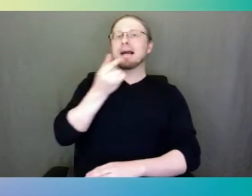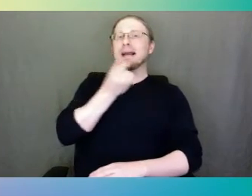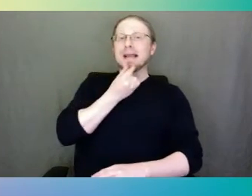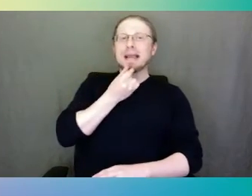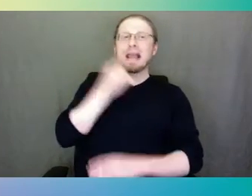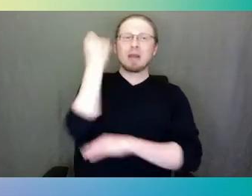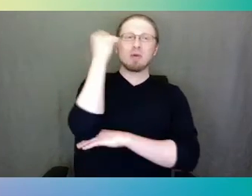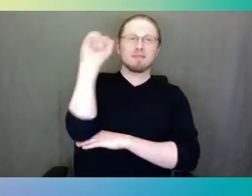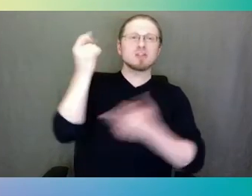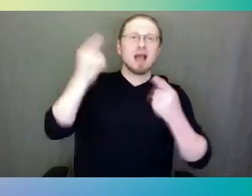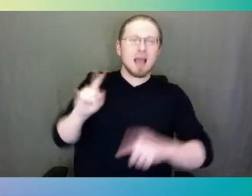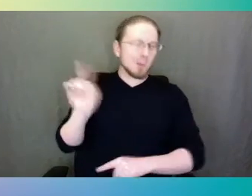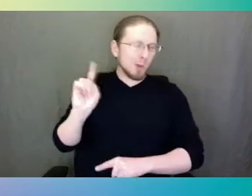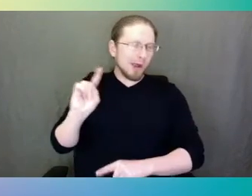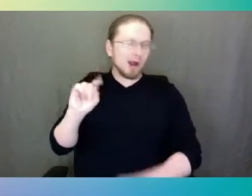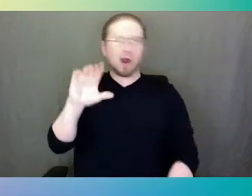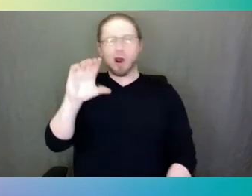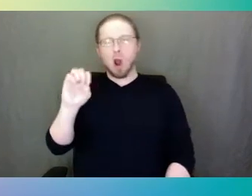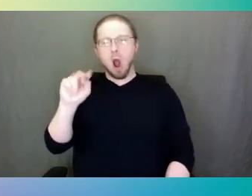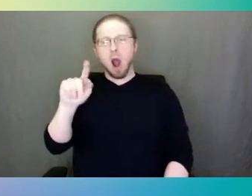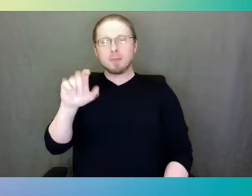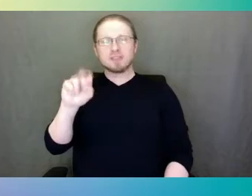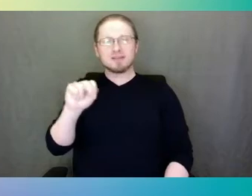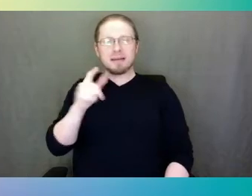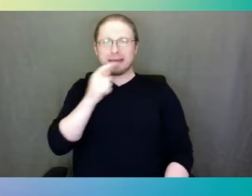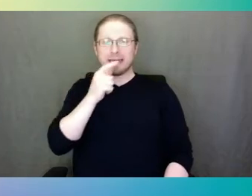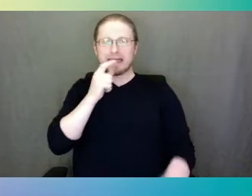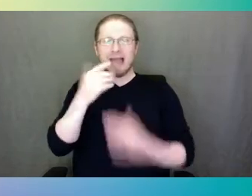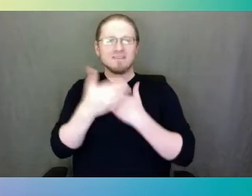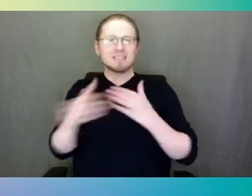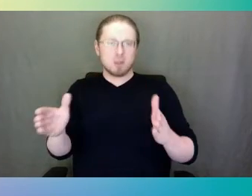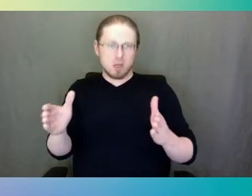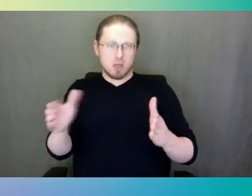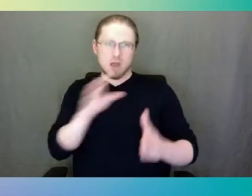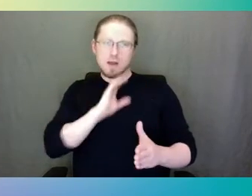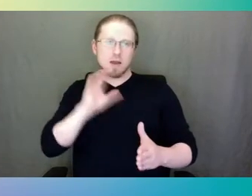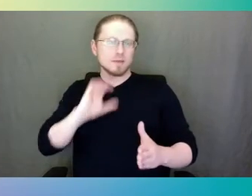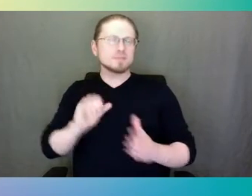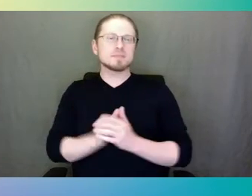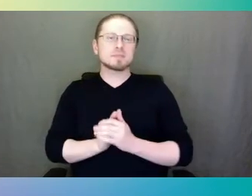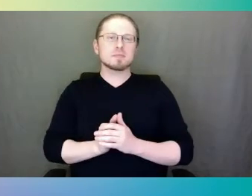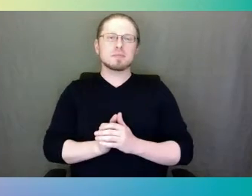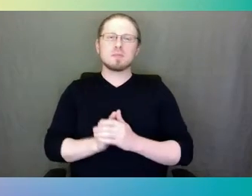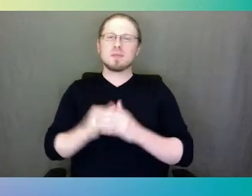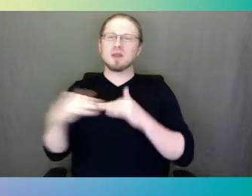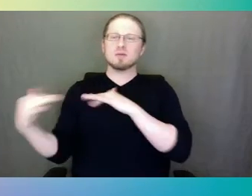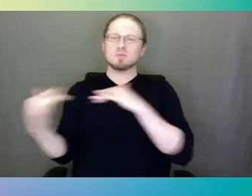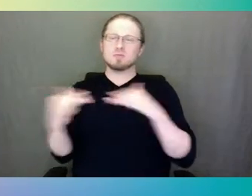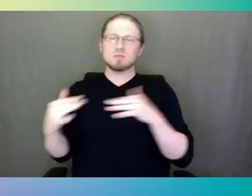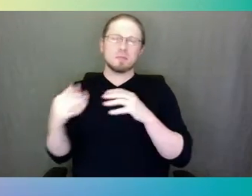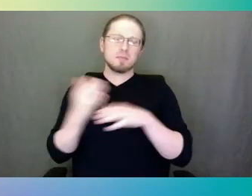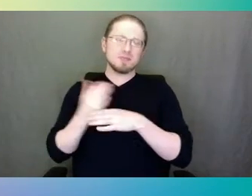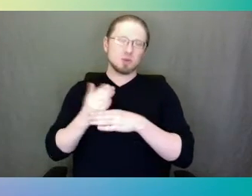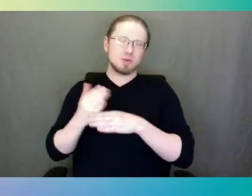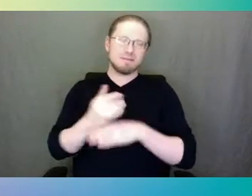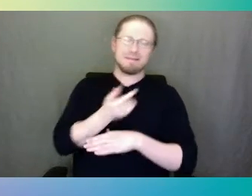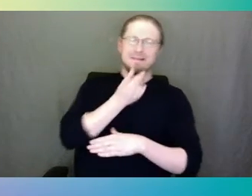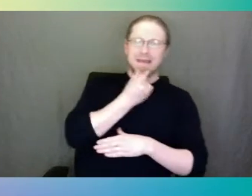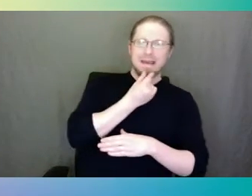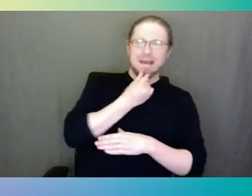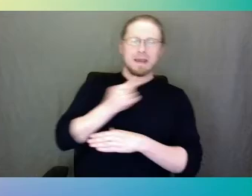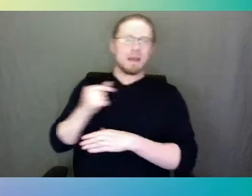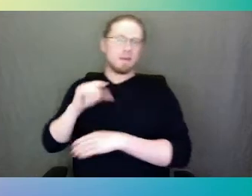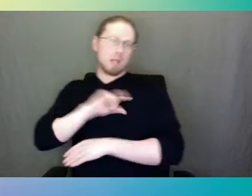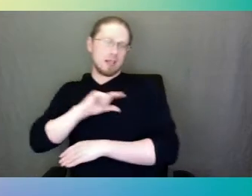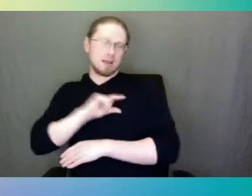which totally changed the interaction between the police and the gay community in that city too. But this was one of those